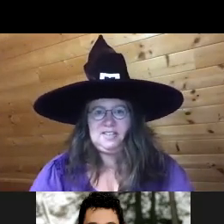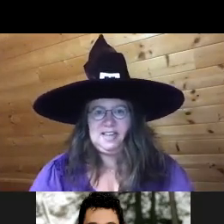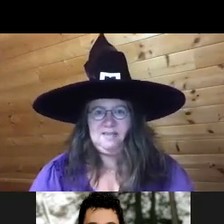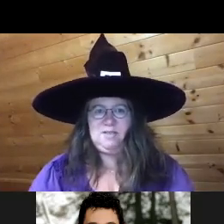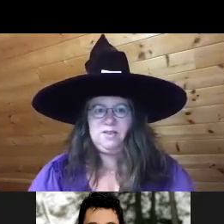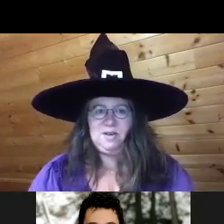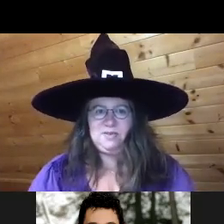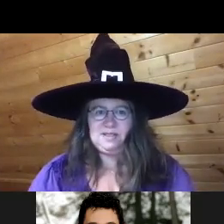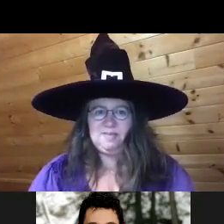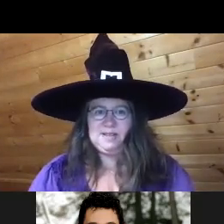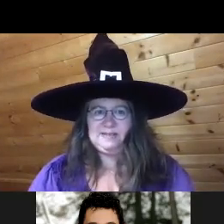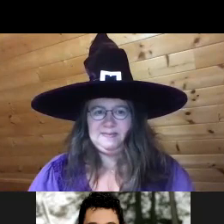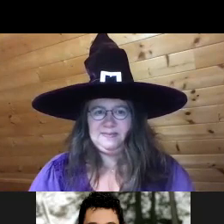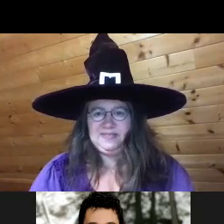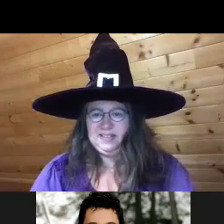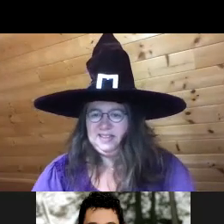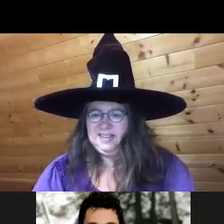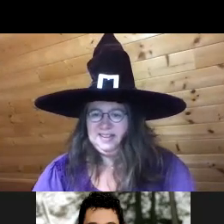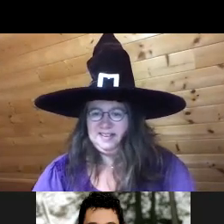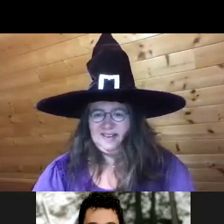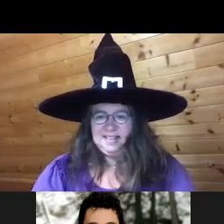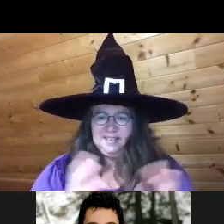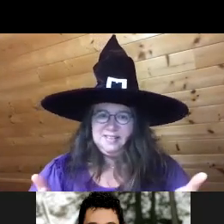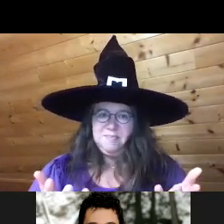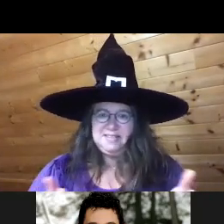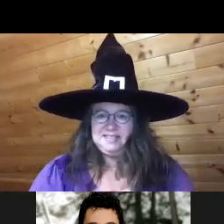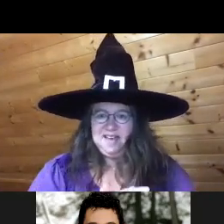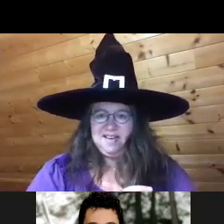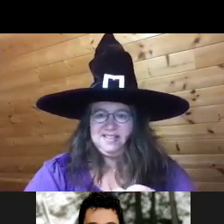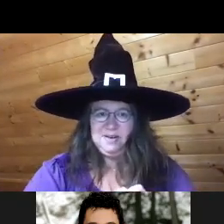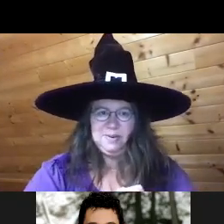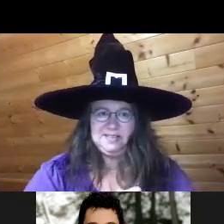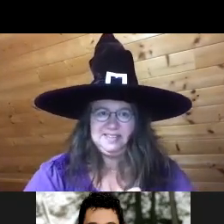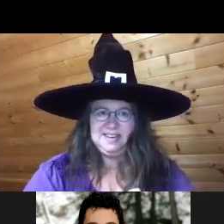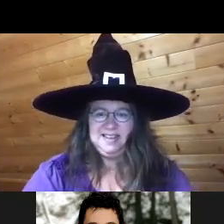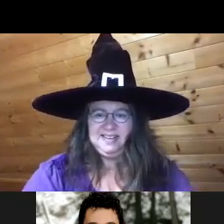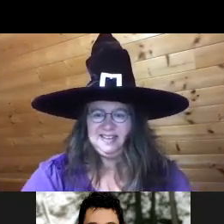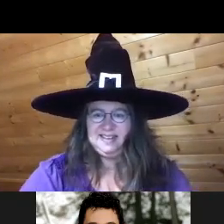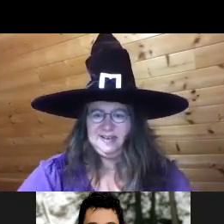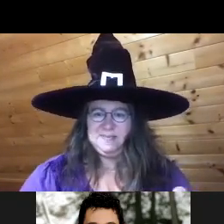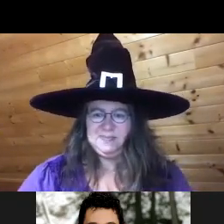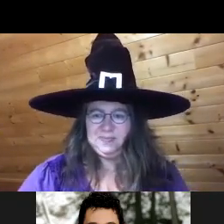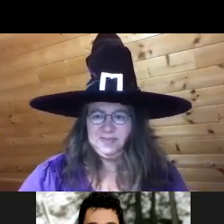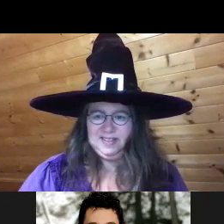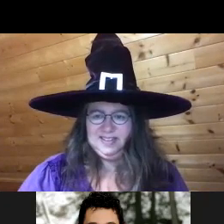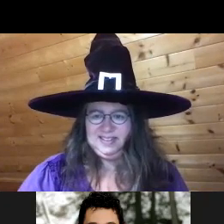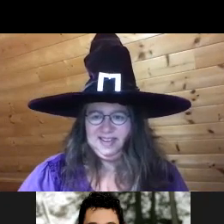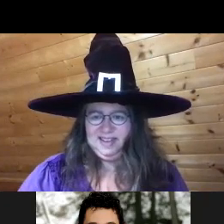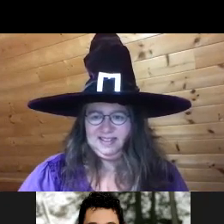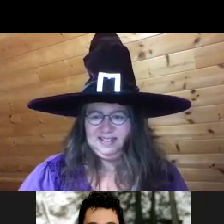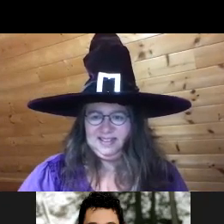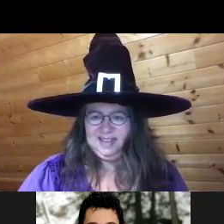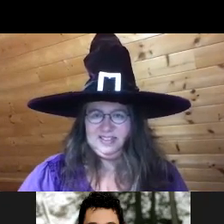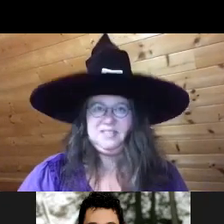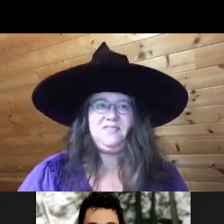just trust that it came through you for some reason. All right, so it's the basics of how this all works tonight. And